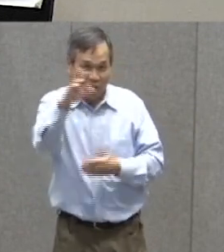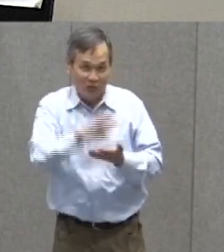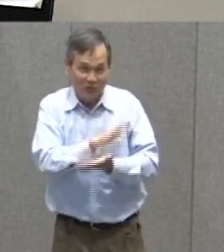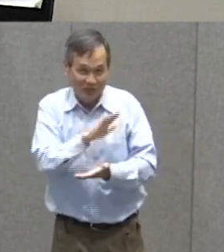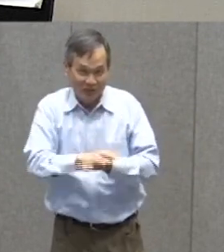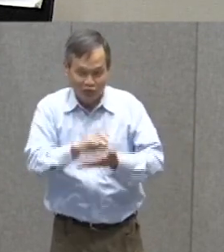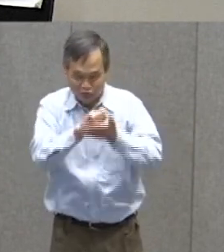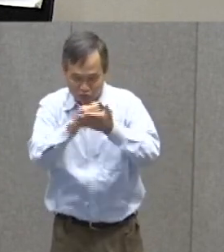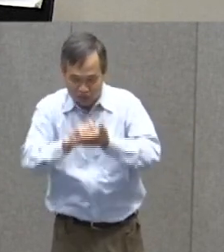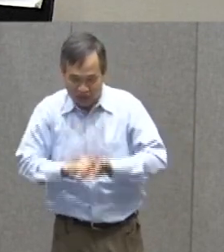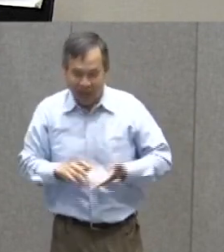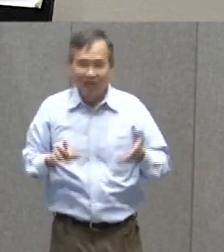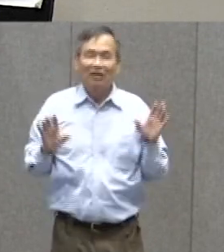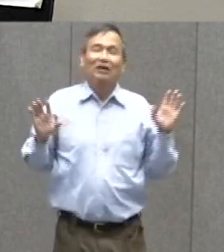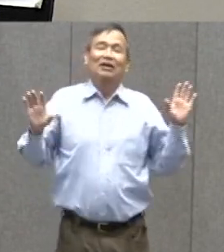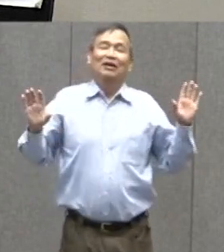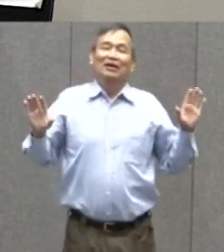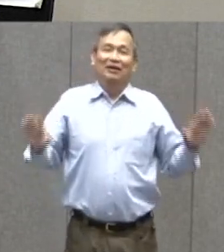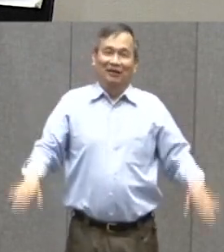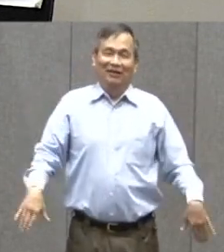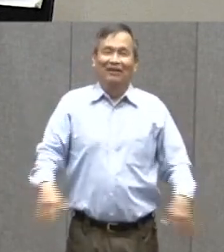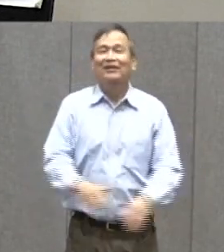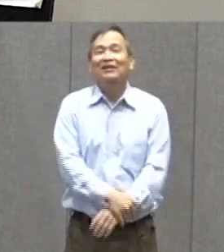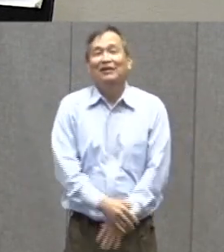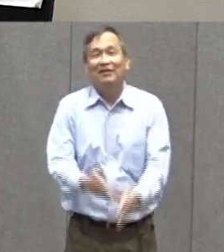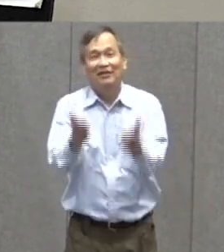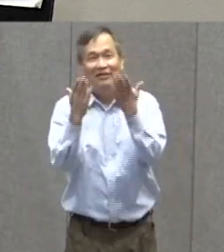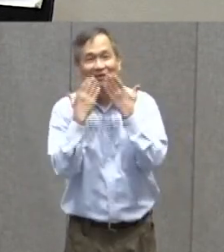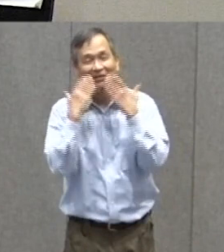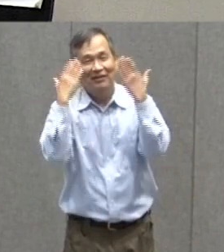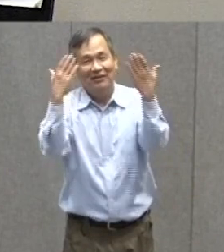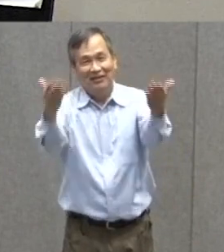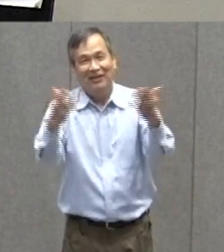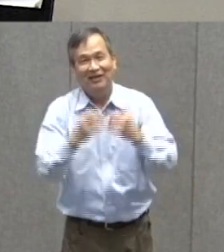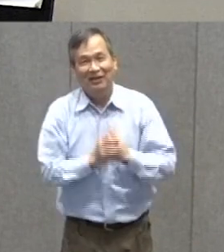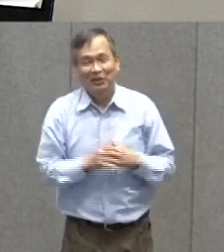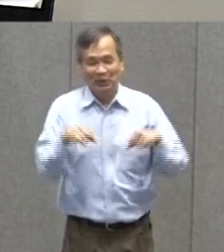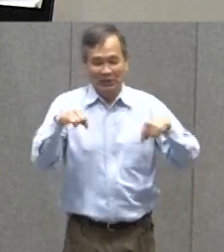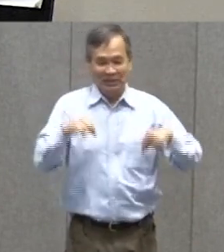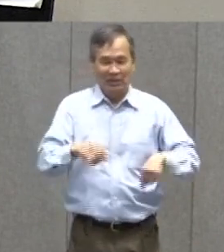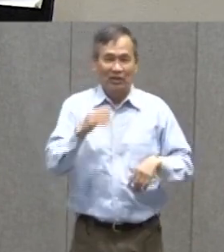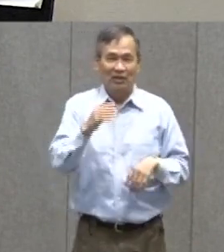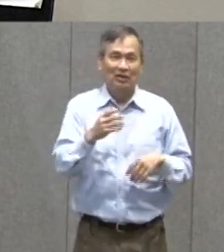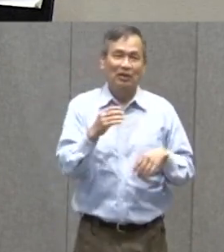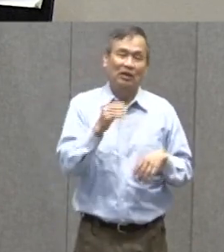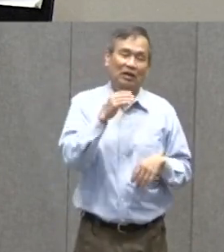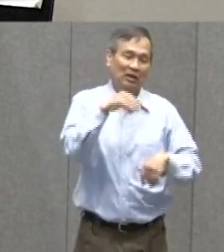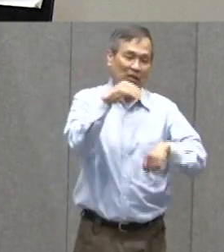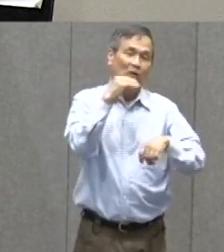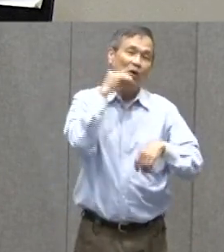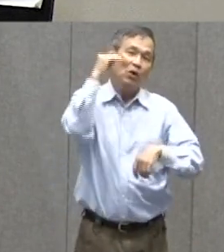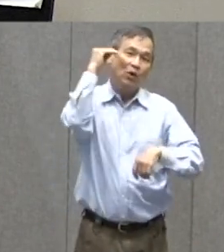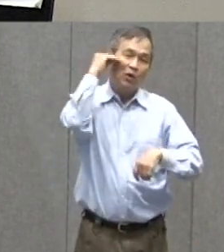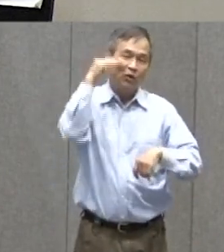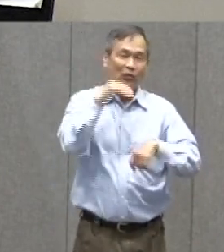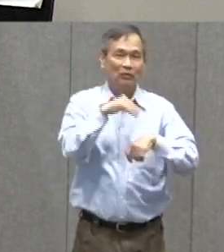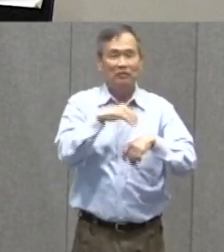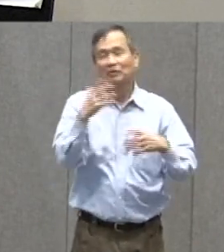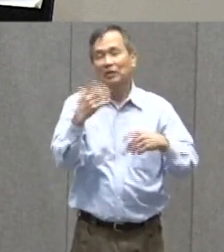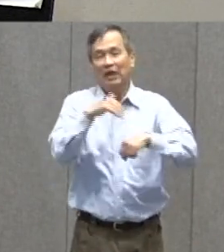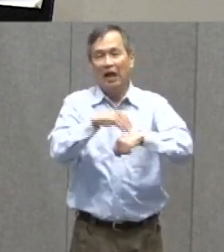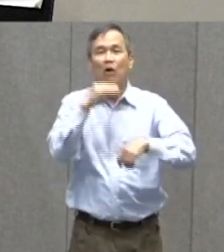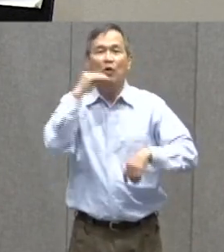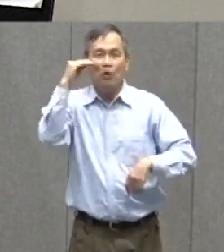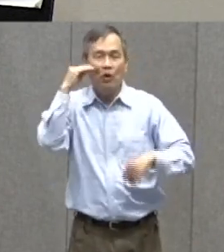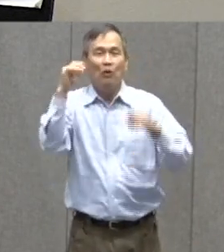so we thank you so much for joining us here. This is the episode of Home with APS. And our focus today was